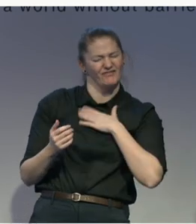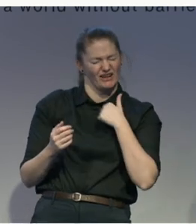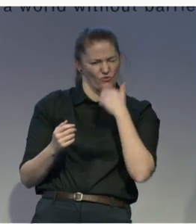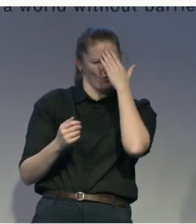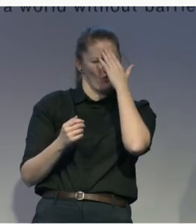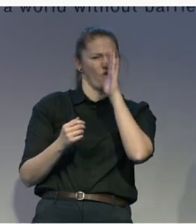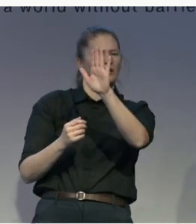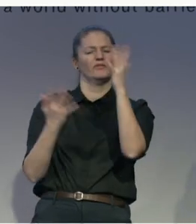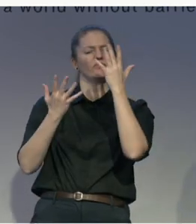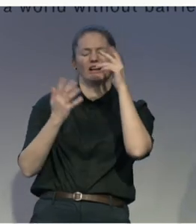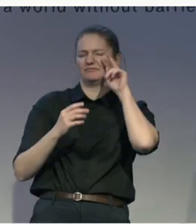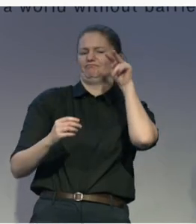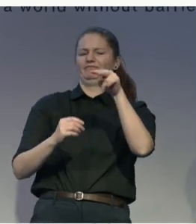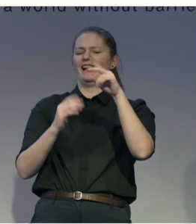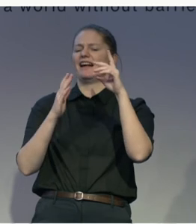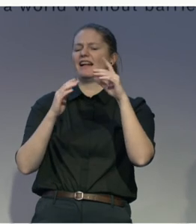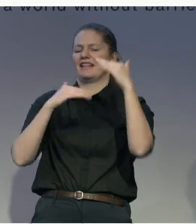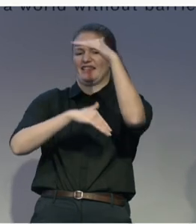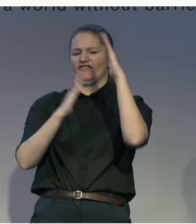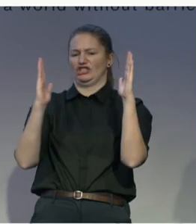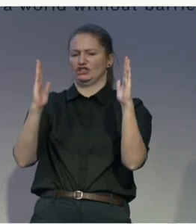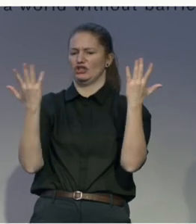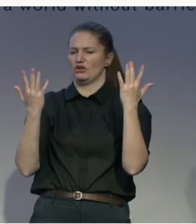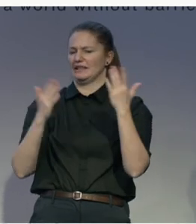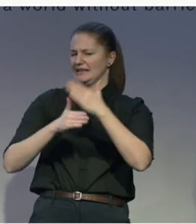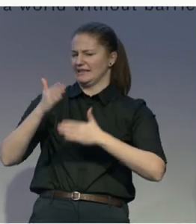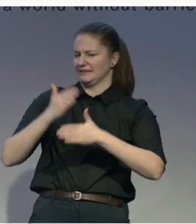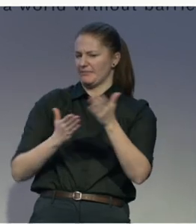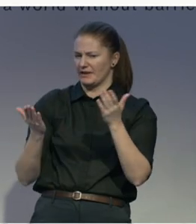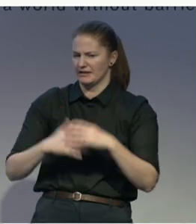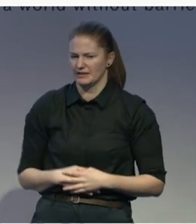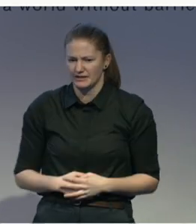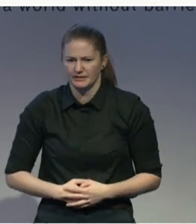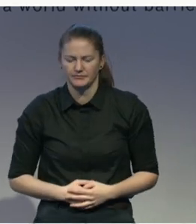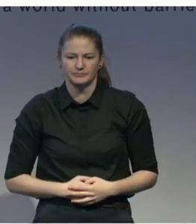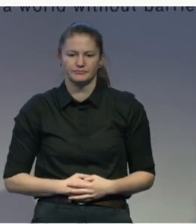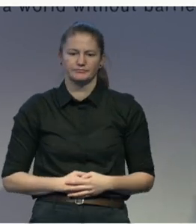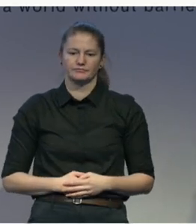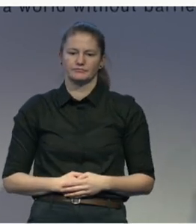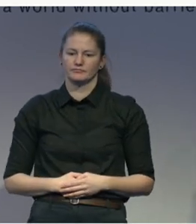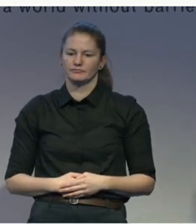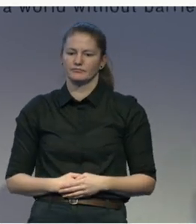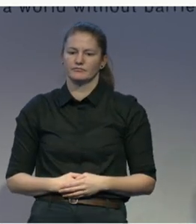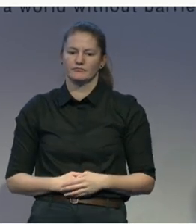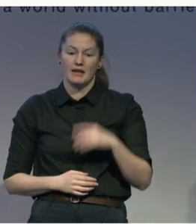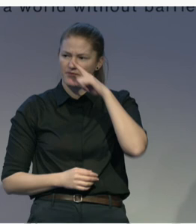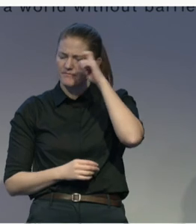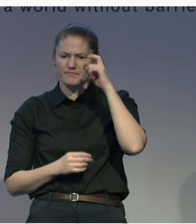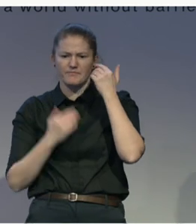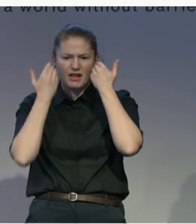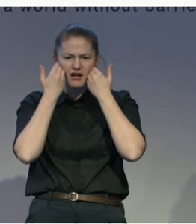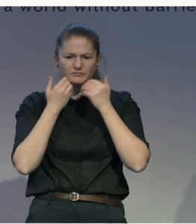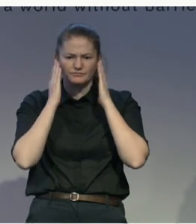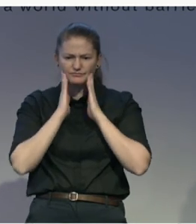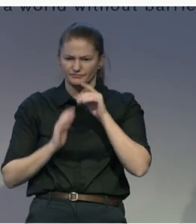the black young man who was in that video, and the black young faces that I see at my university, and my wanting